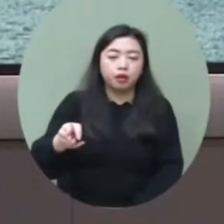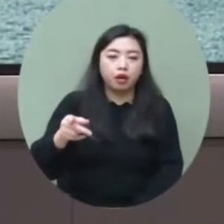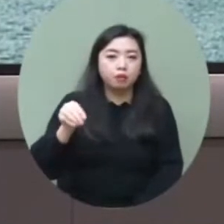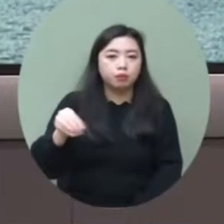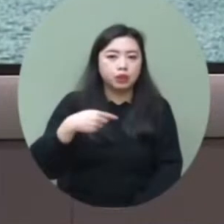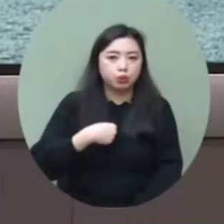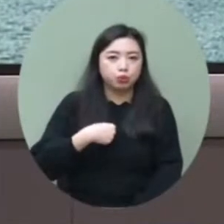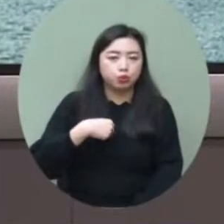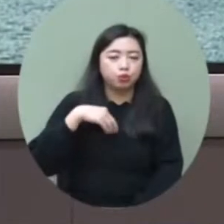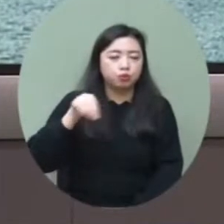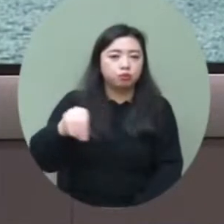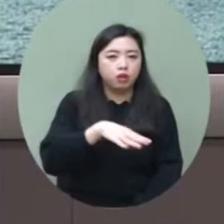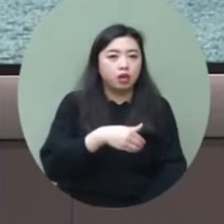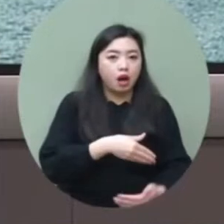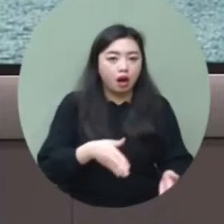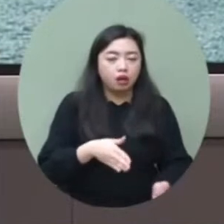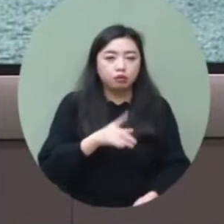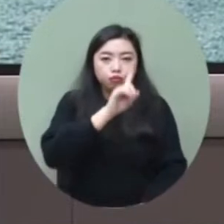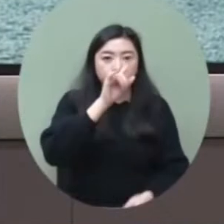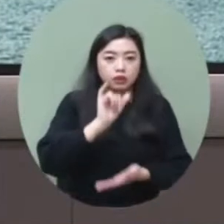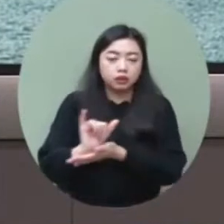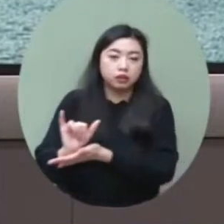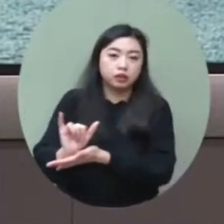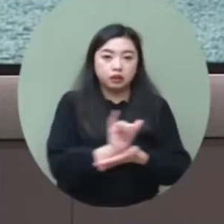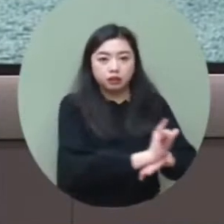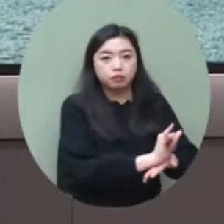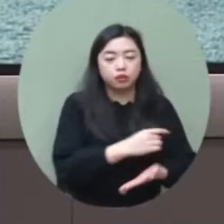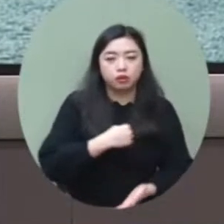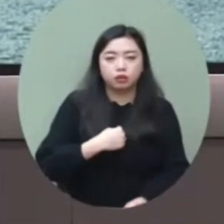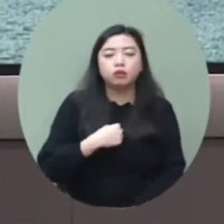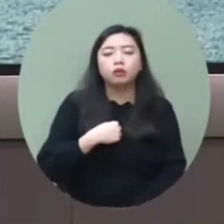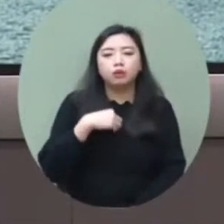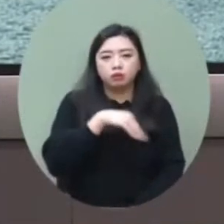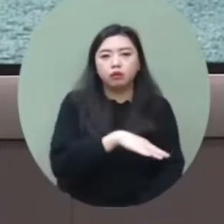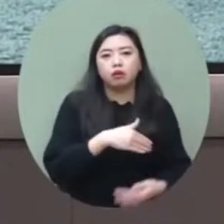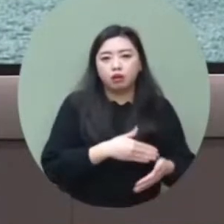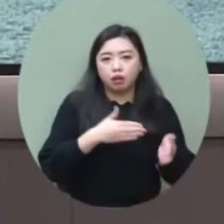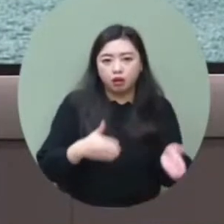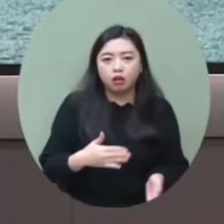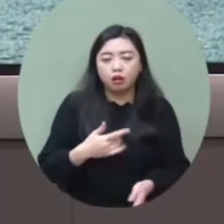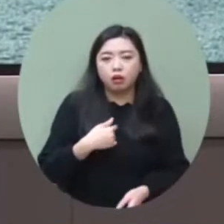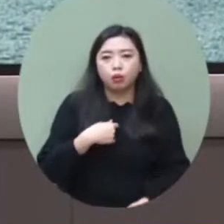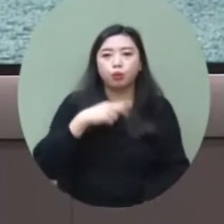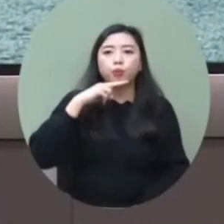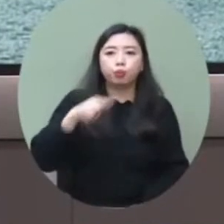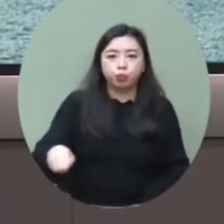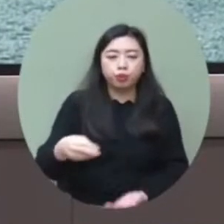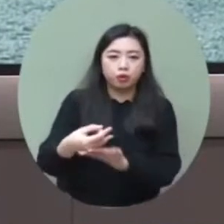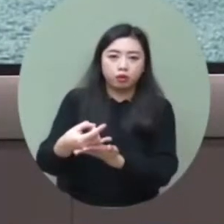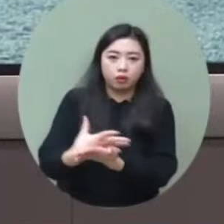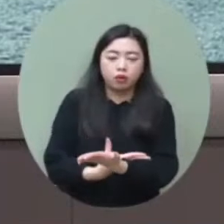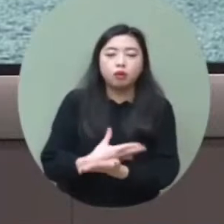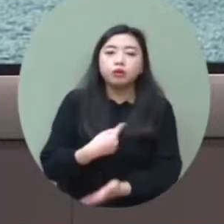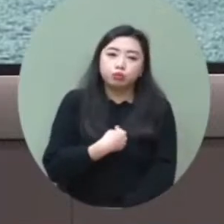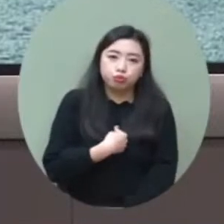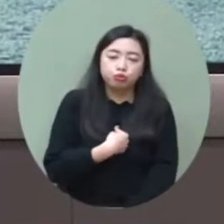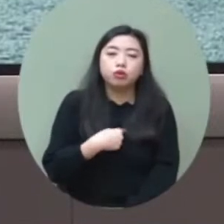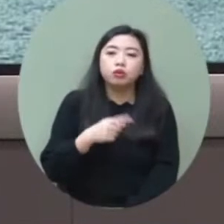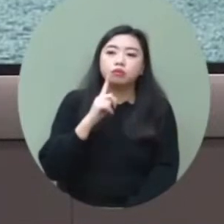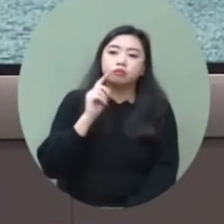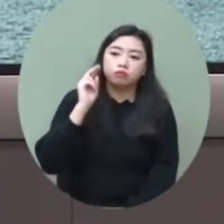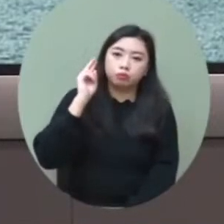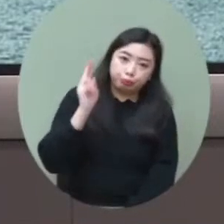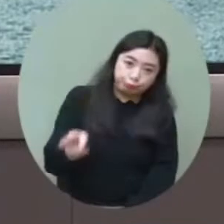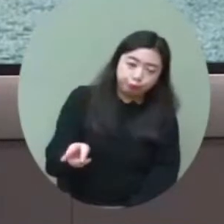cases. When an isolation order is issued, I mean, when it is